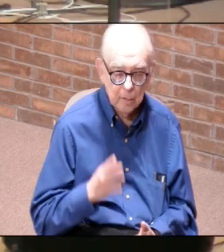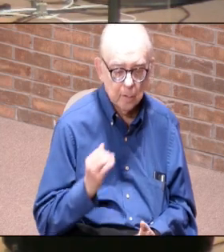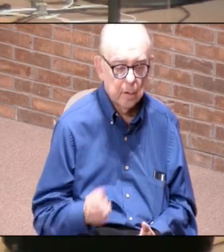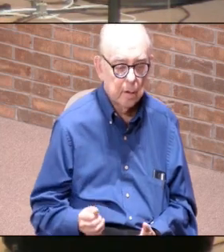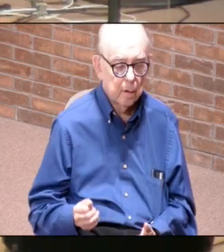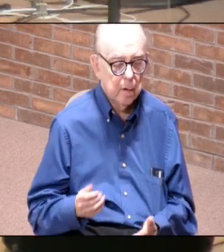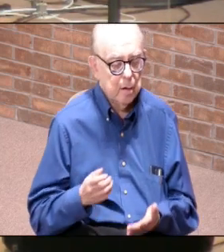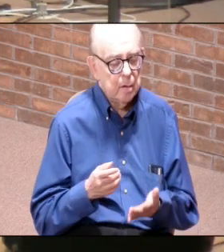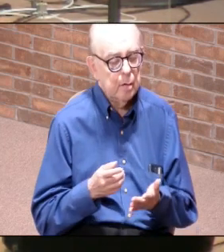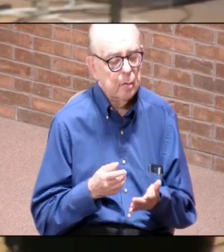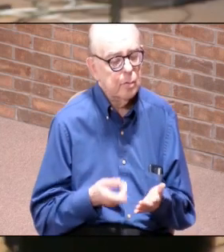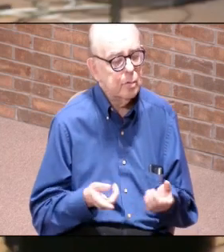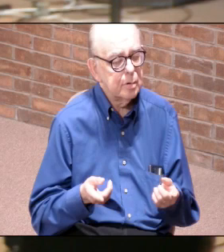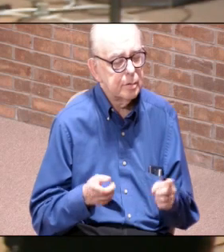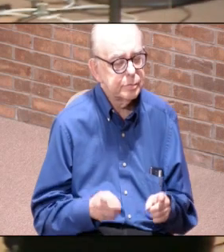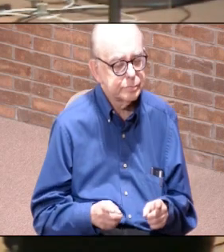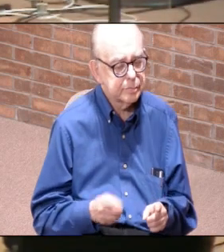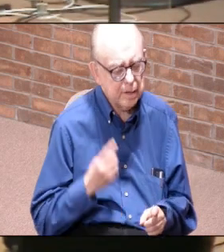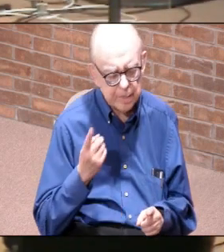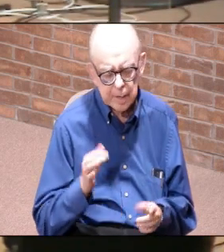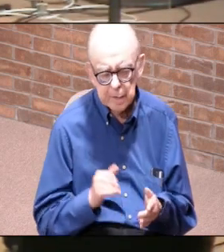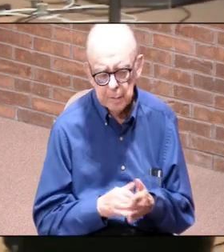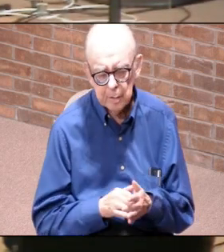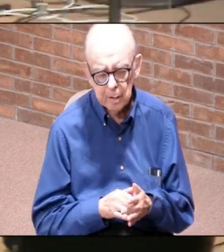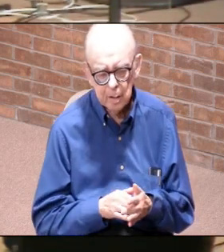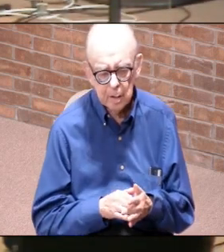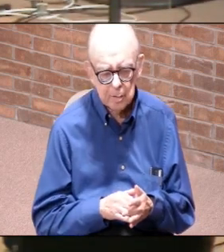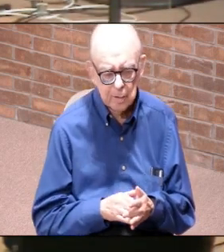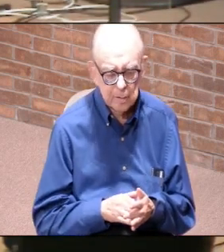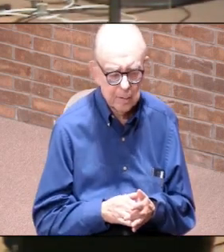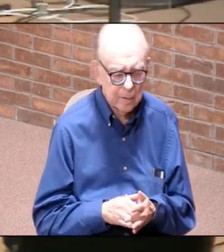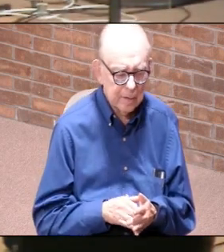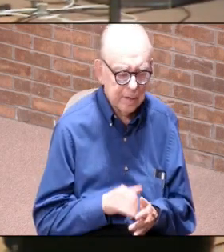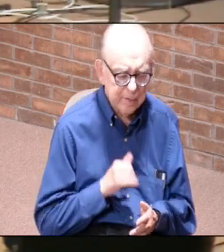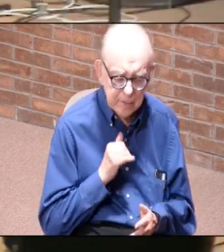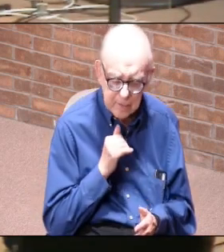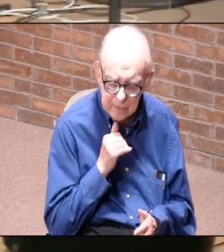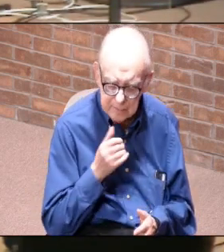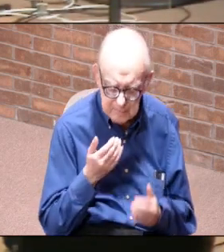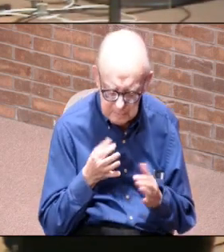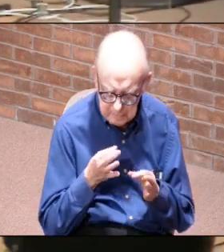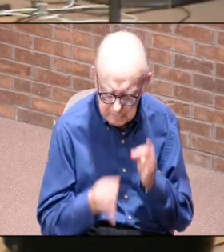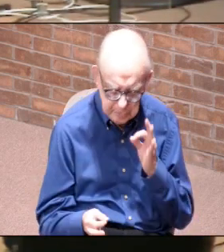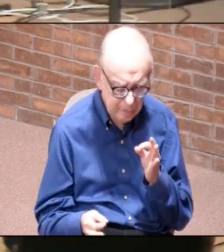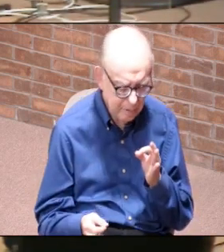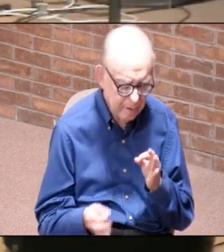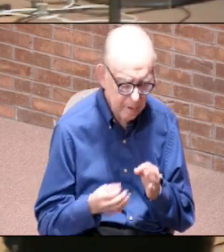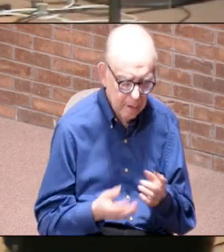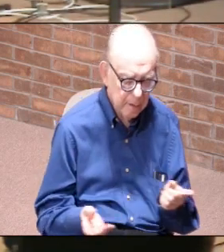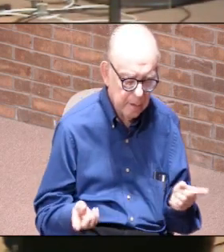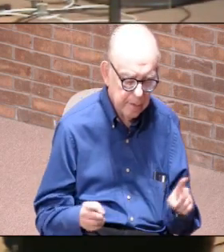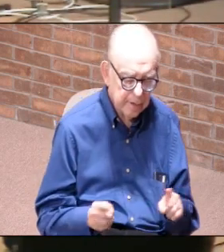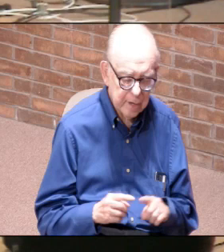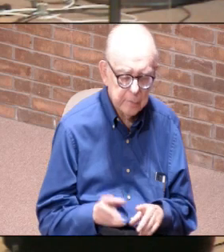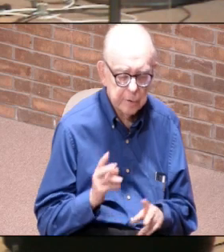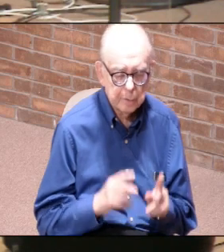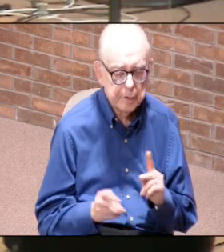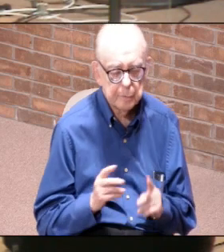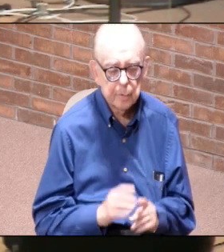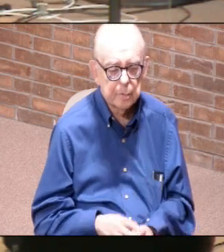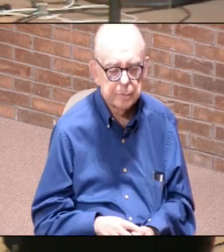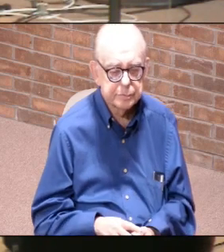Because what's going on? I mean, you think about it, the injustice that's going on, the things that's happening to people.